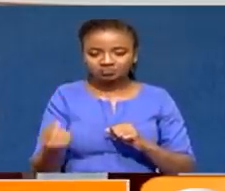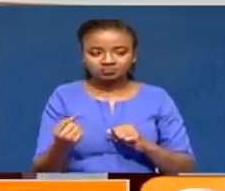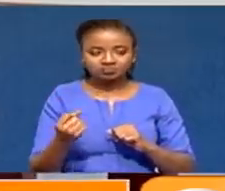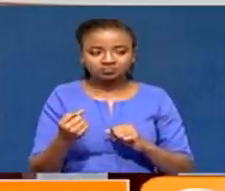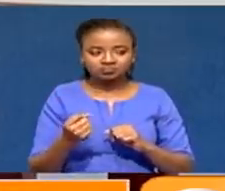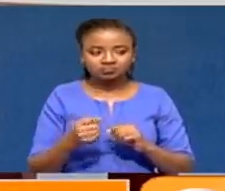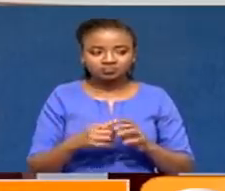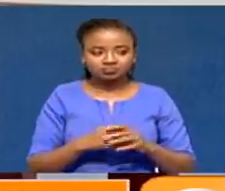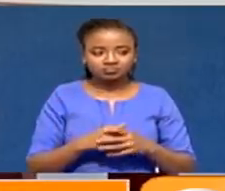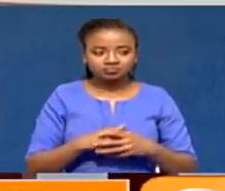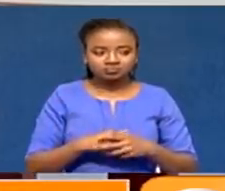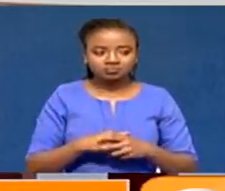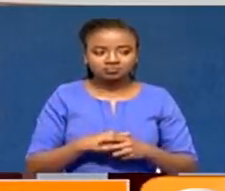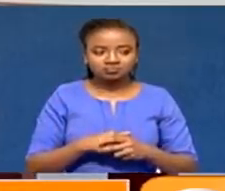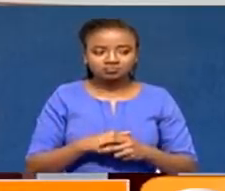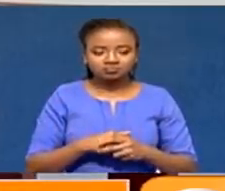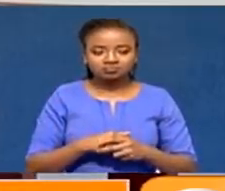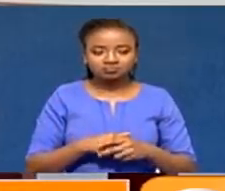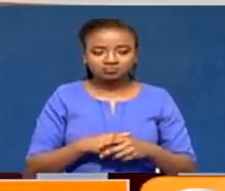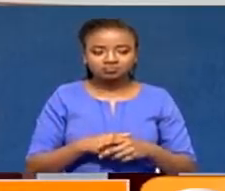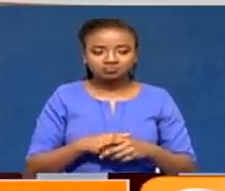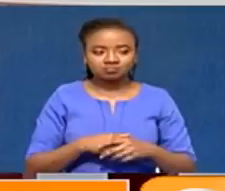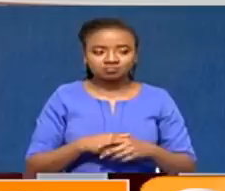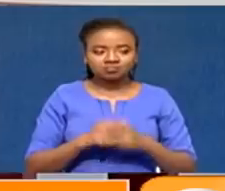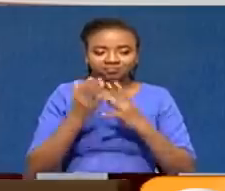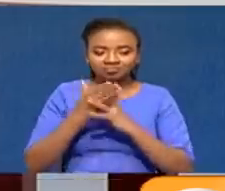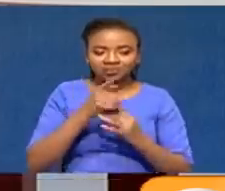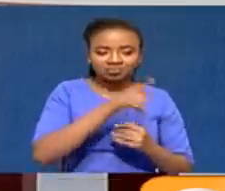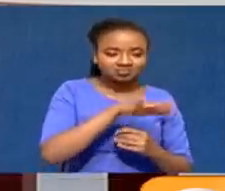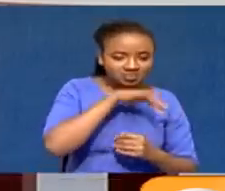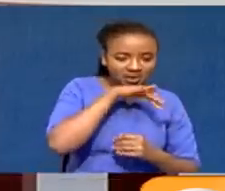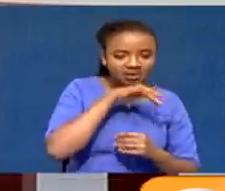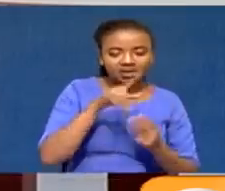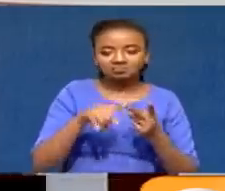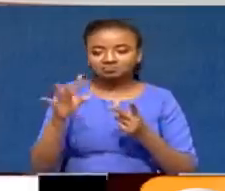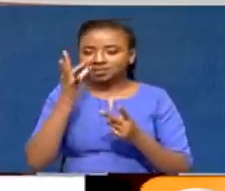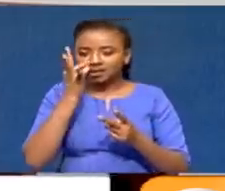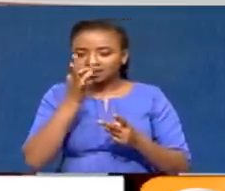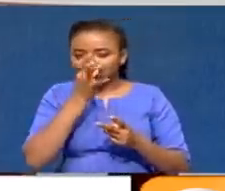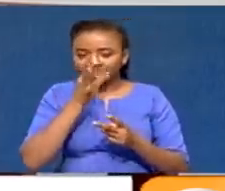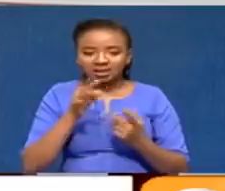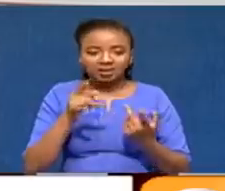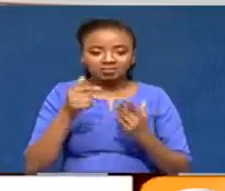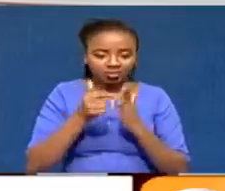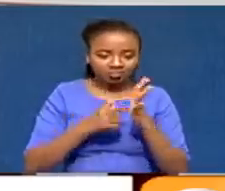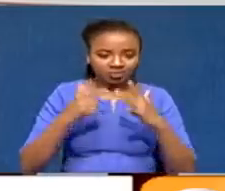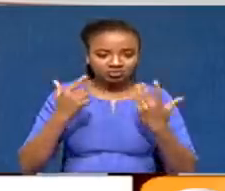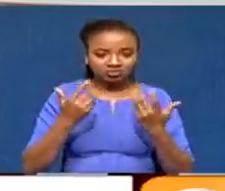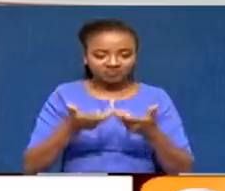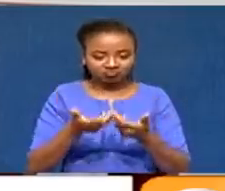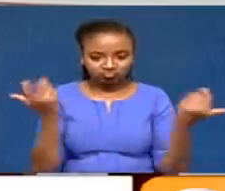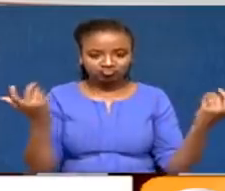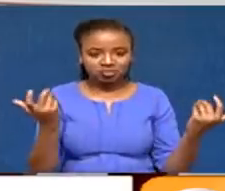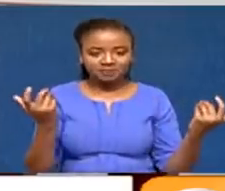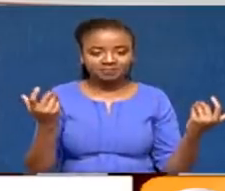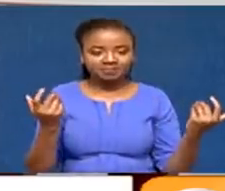made life very difficult. You know, the points of departure between Raila and Kibaki were clear. And what were they? The point of departure was